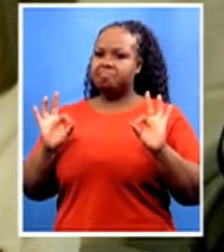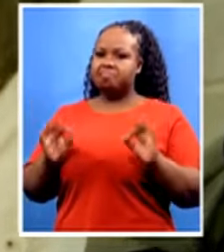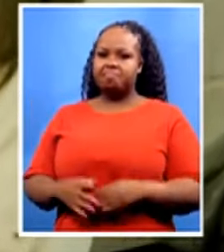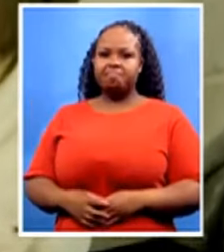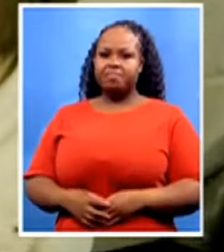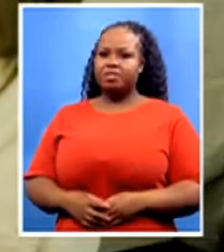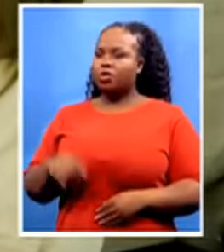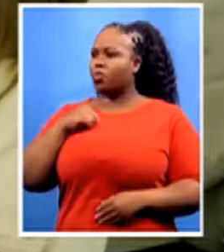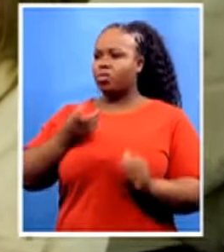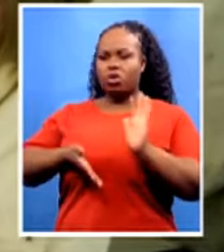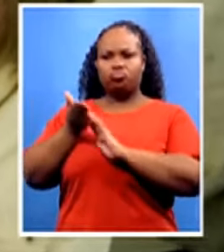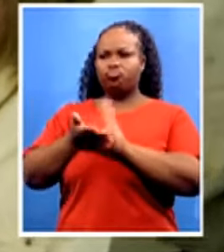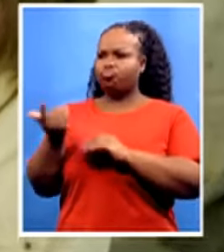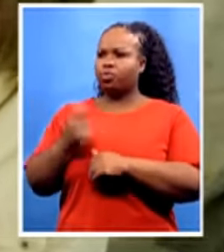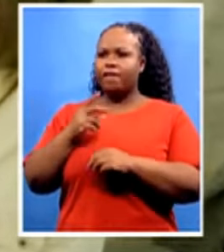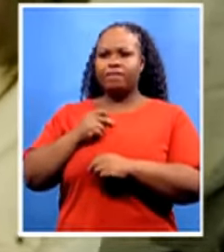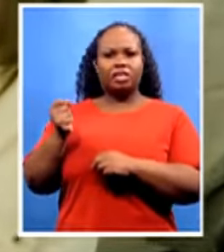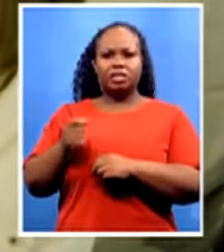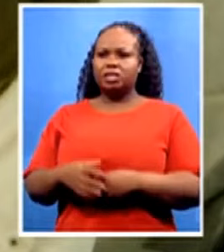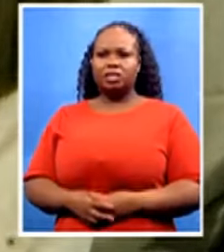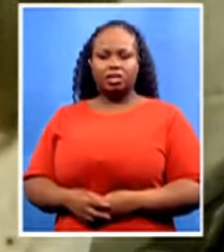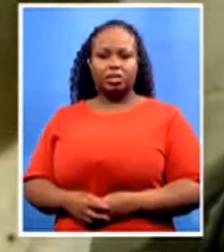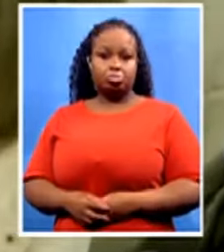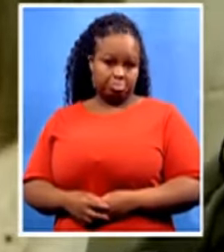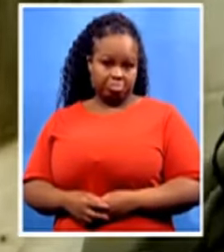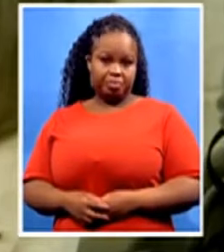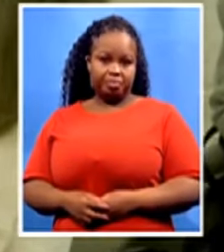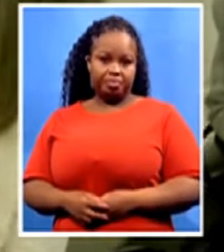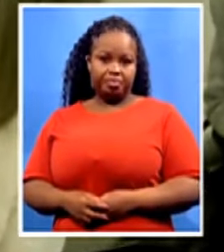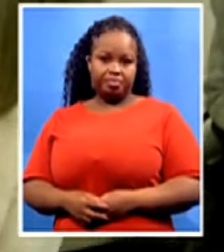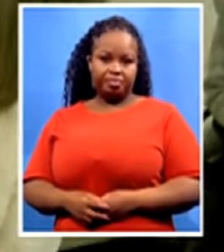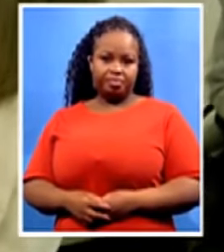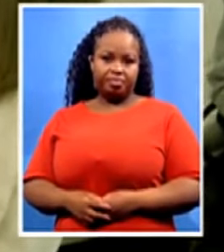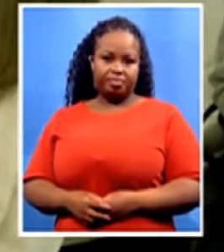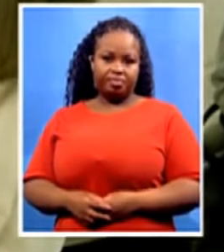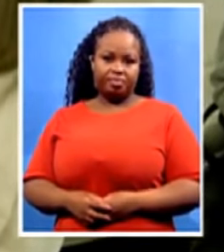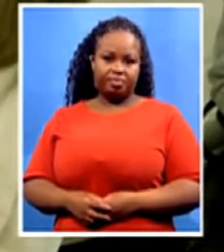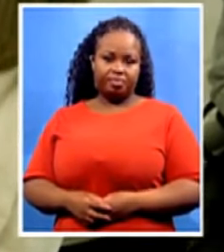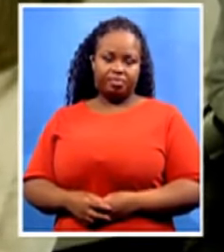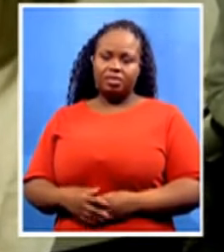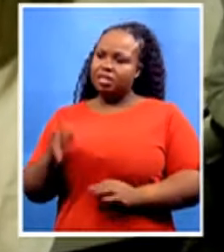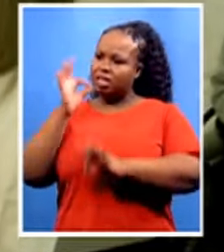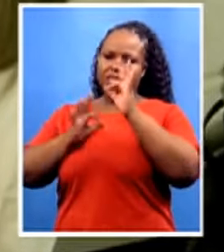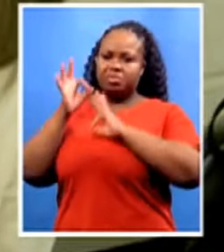quickly. And they explained everything very, very well.